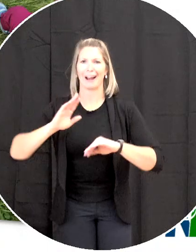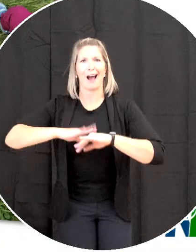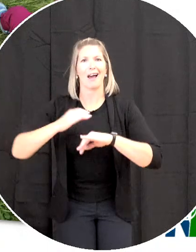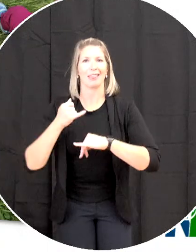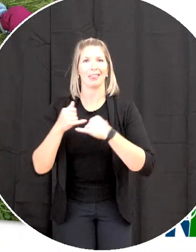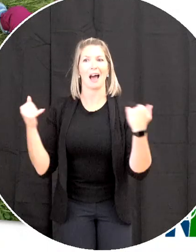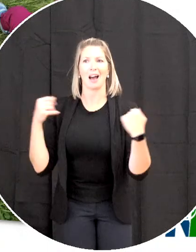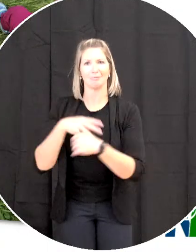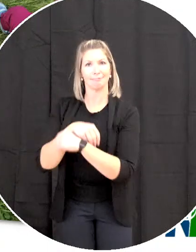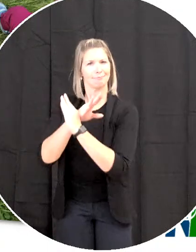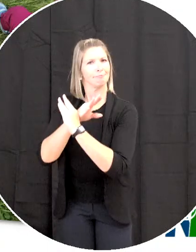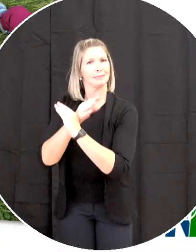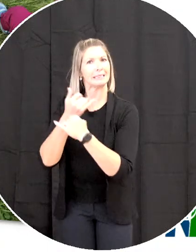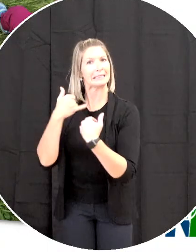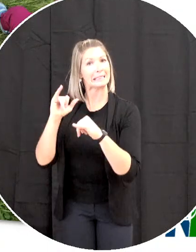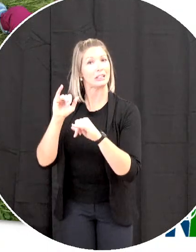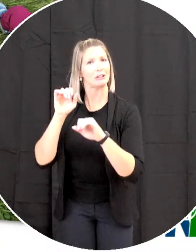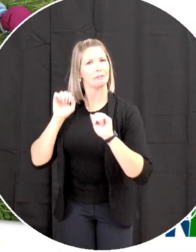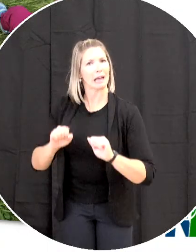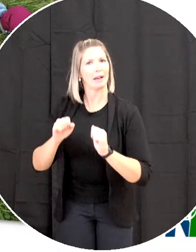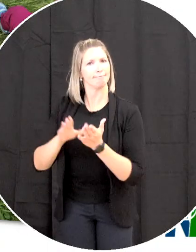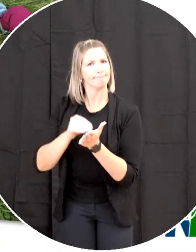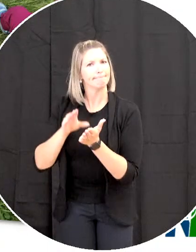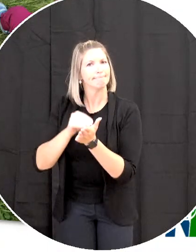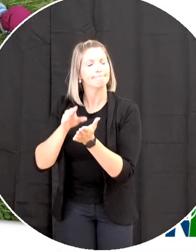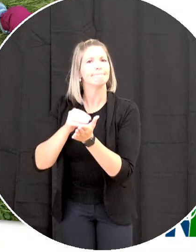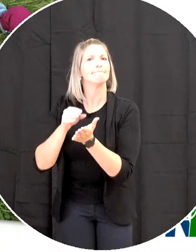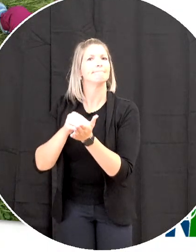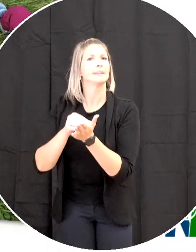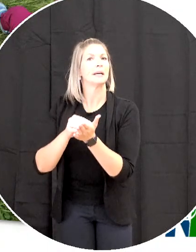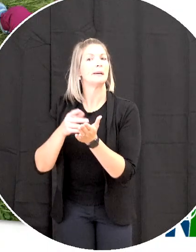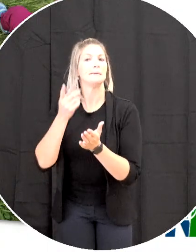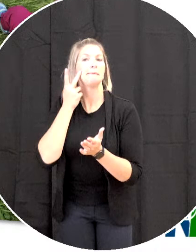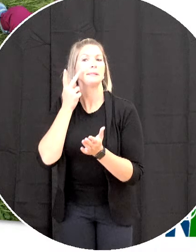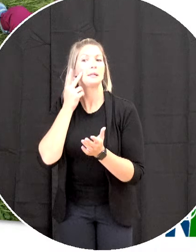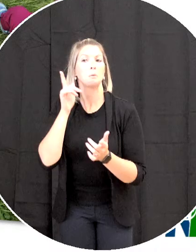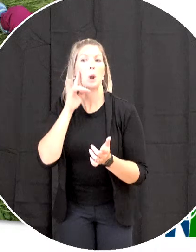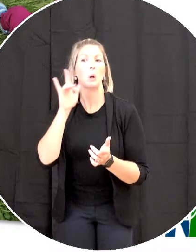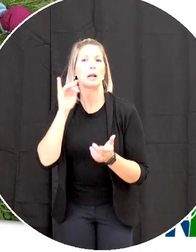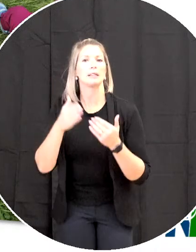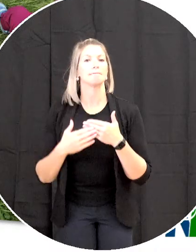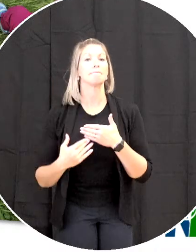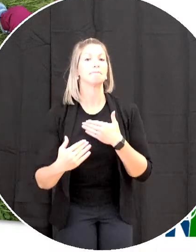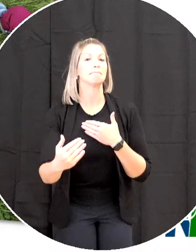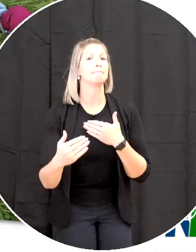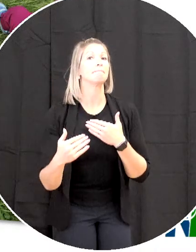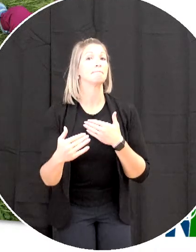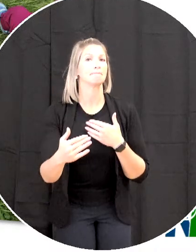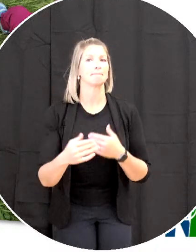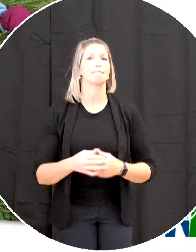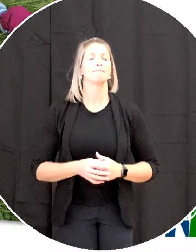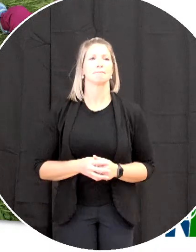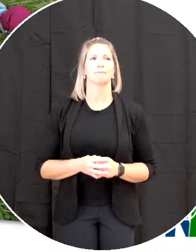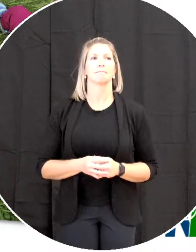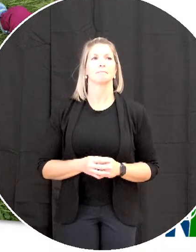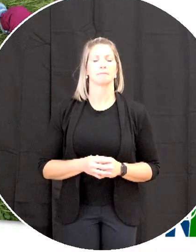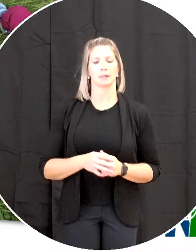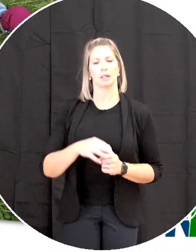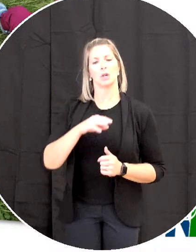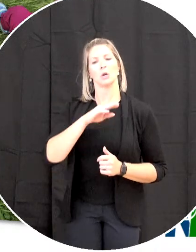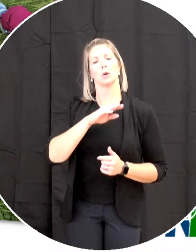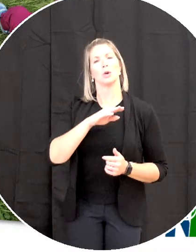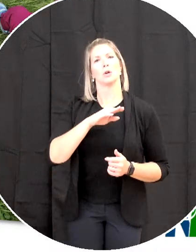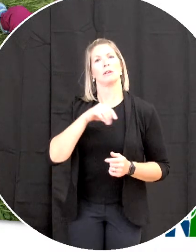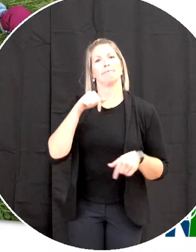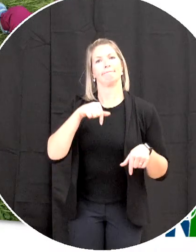COVID environment and helped us in our planning for what was to happen during this school year. The district has been working with world-renowned